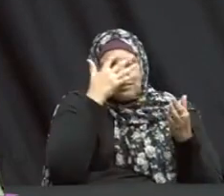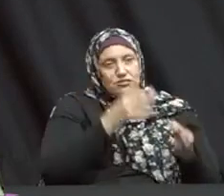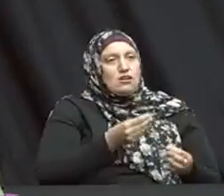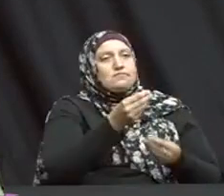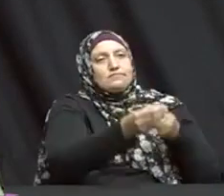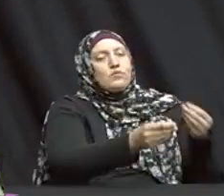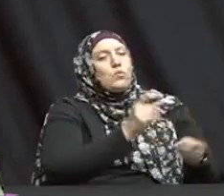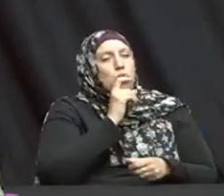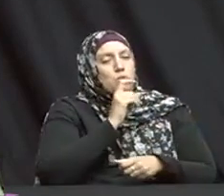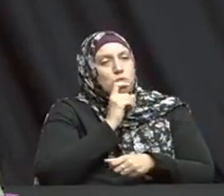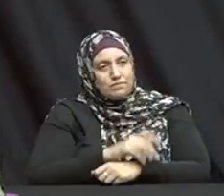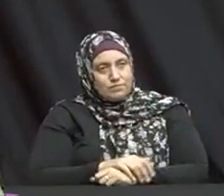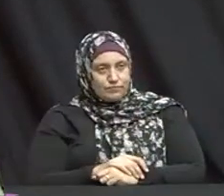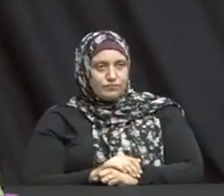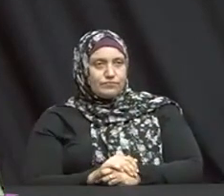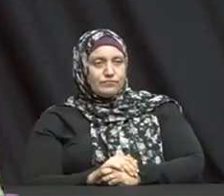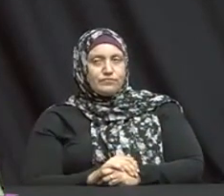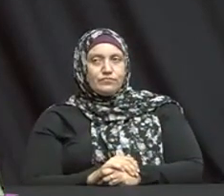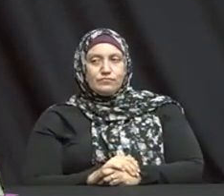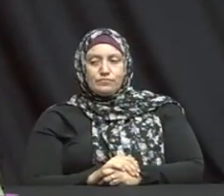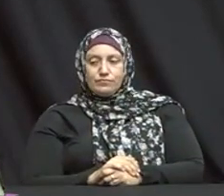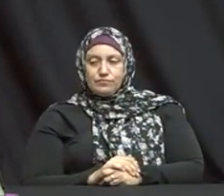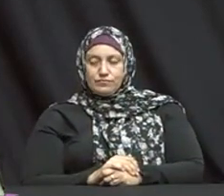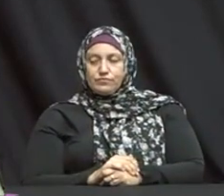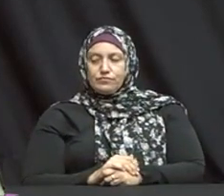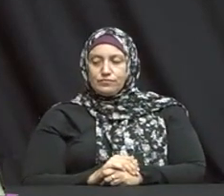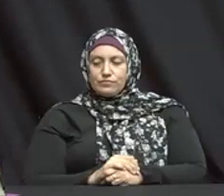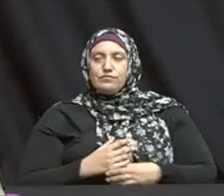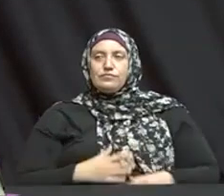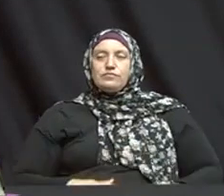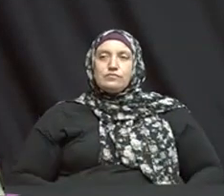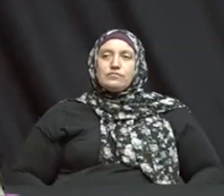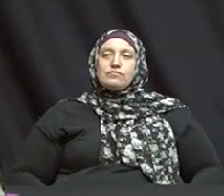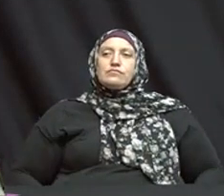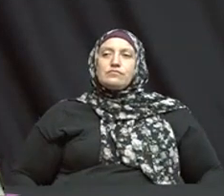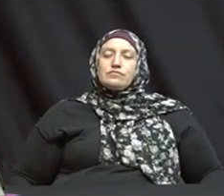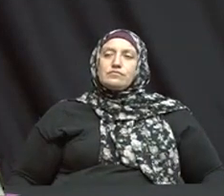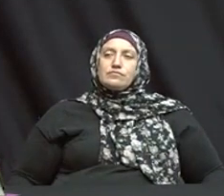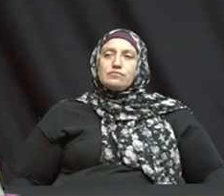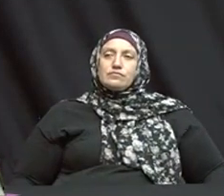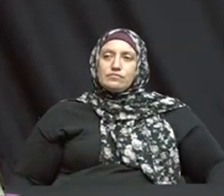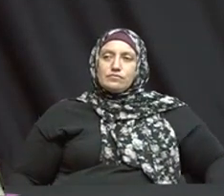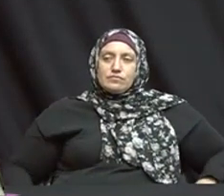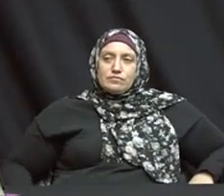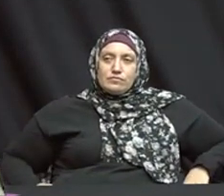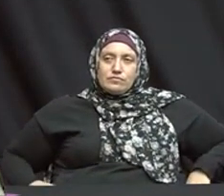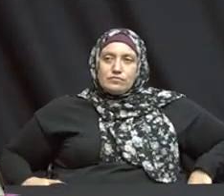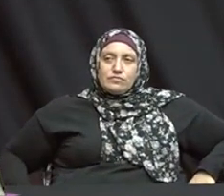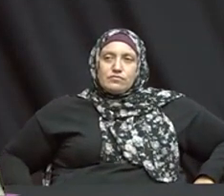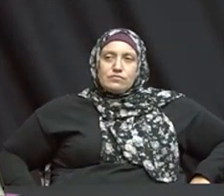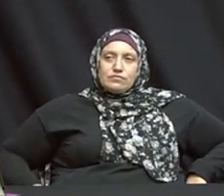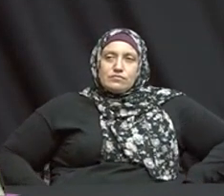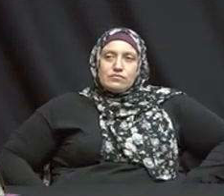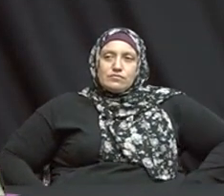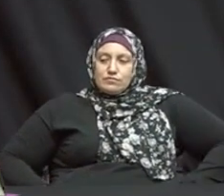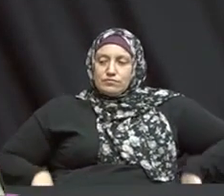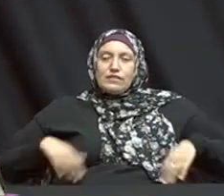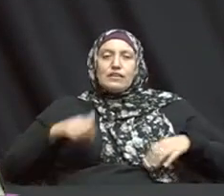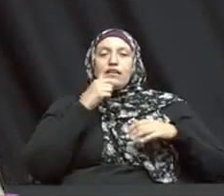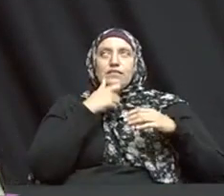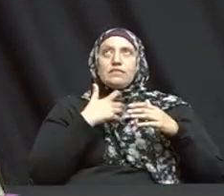it if I want, when I'm not working, when I'm old. Therefore, it is my property. In this case, if I die, super goes under the